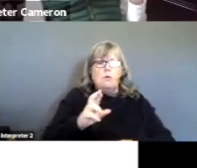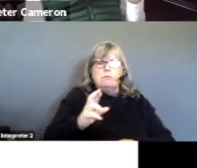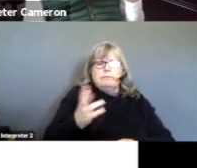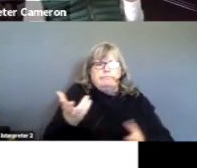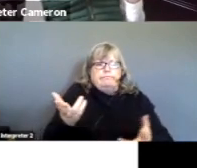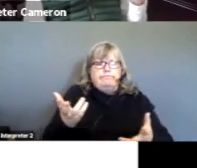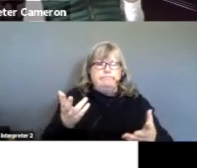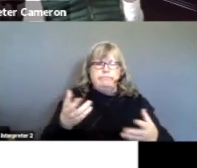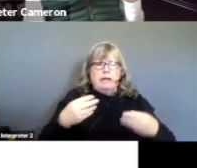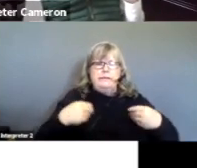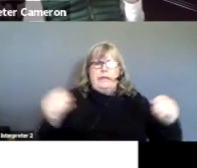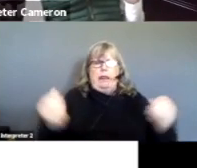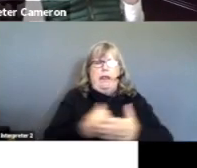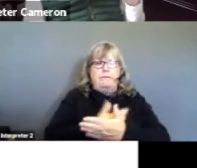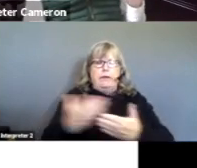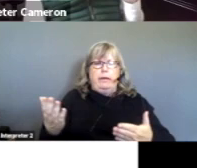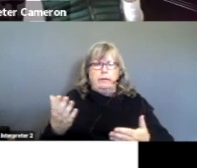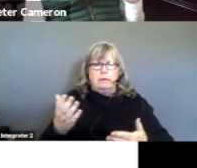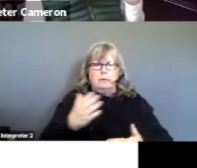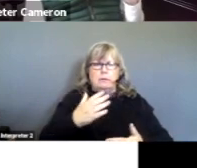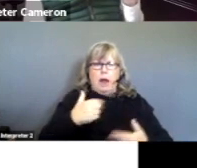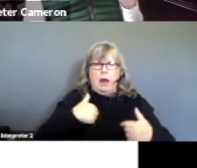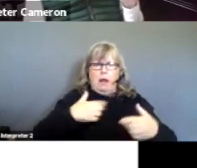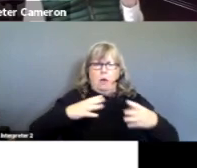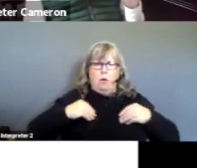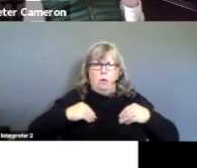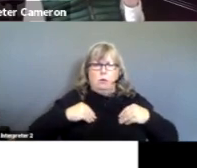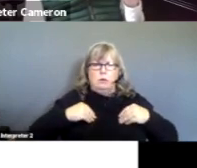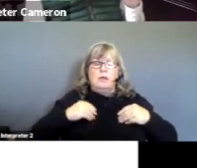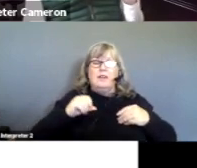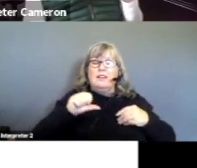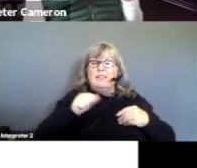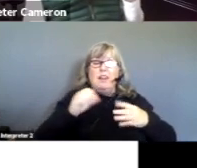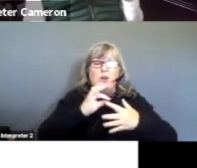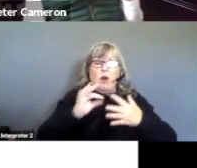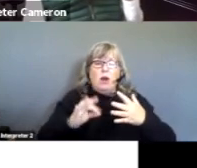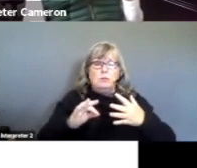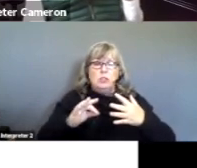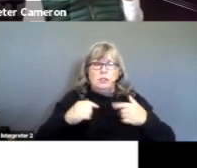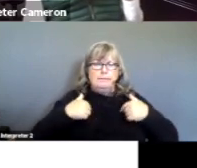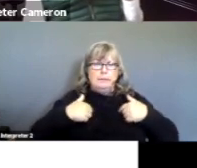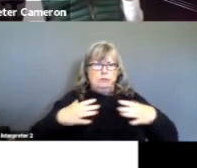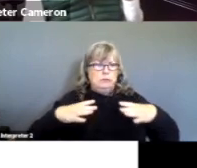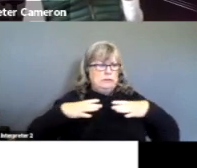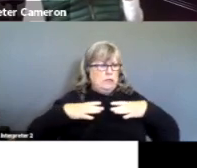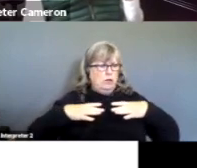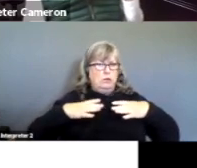assets. There is another option, and that is to sell to the employees. And